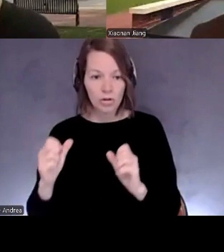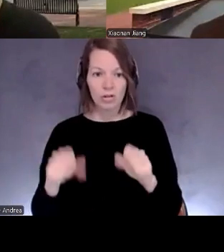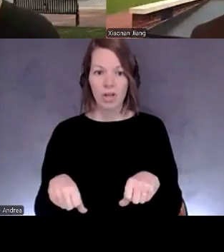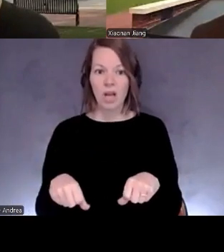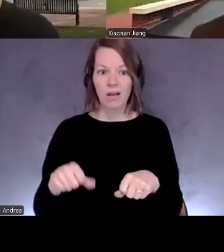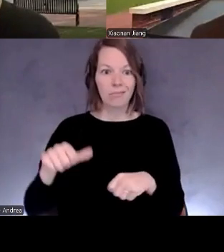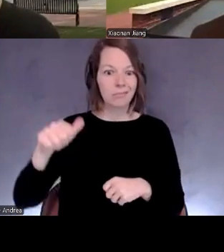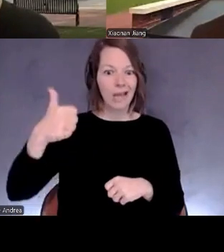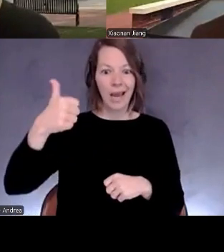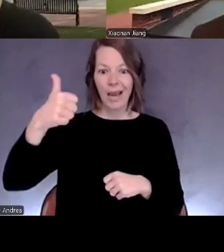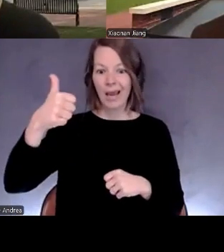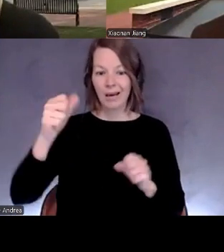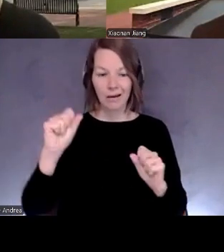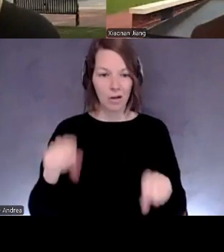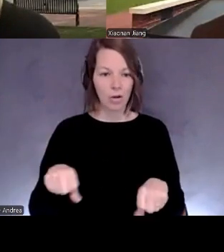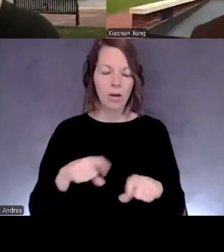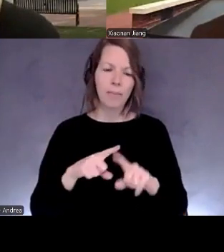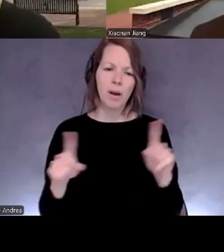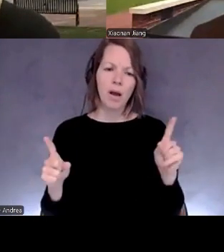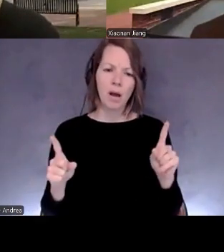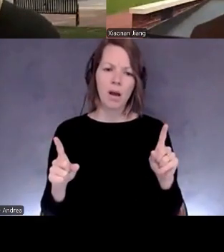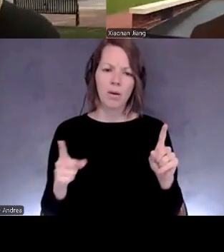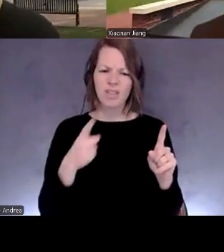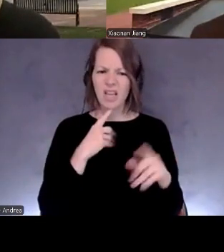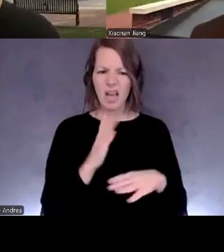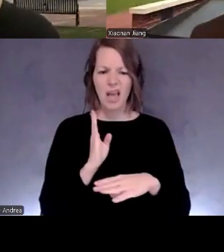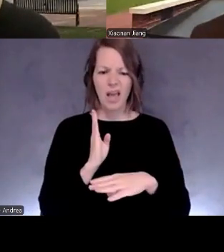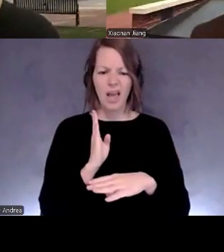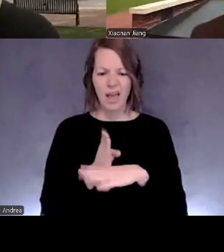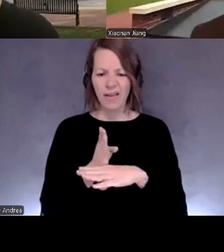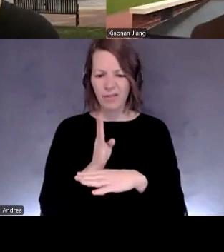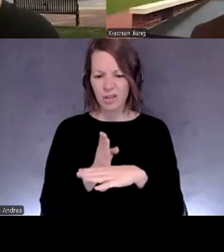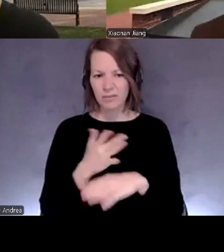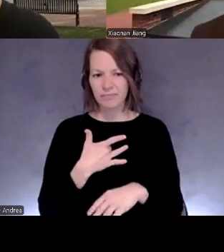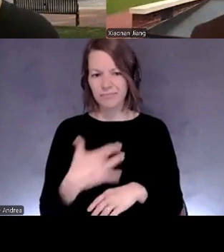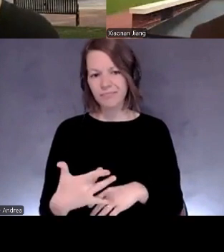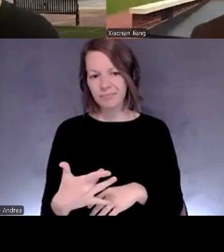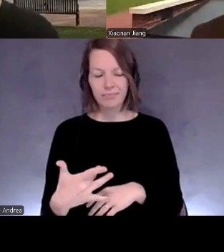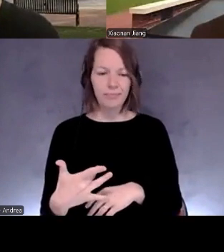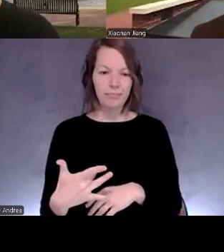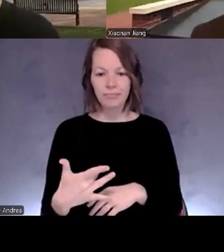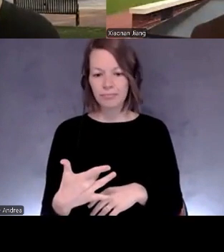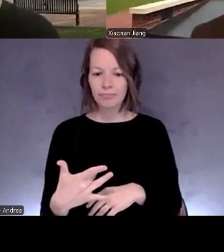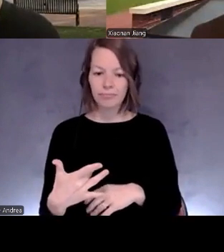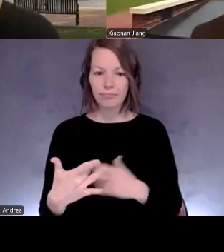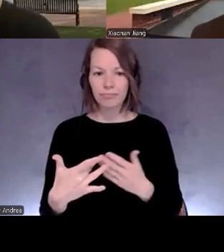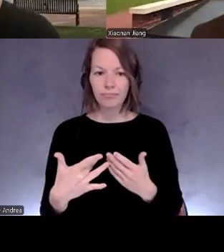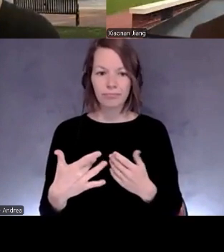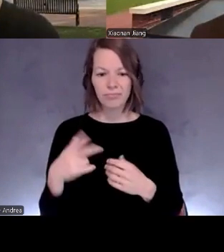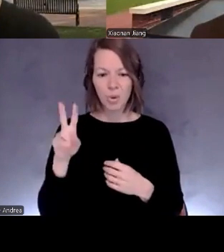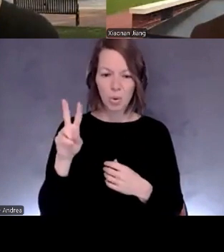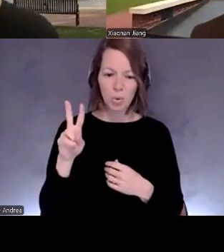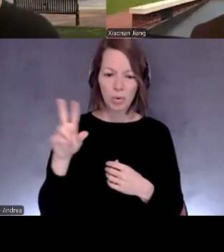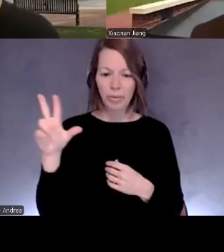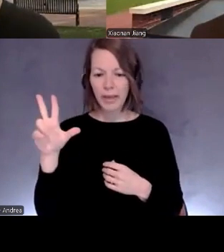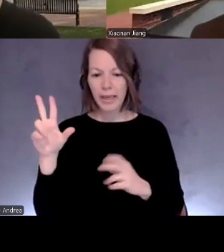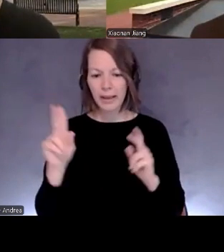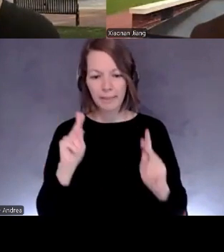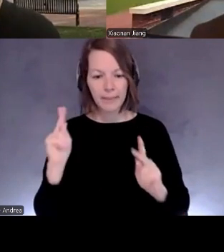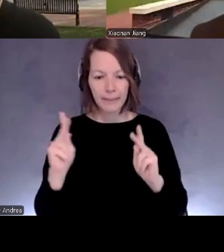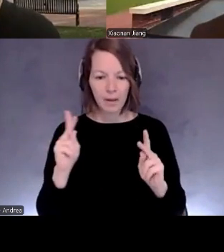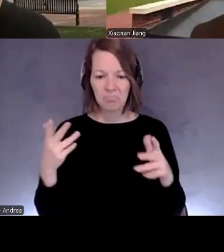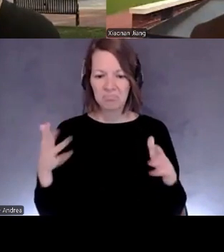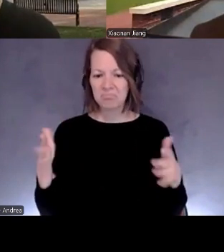even 10. But Yeah. I would say the average will be maybe 2 to 3. No,